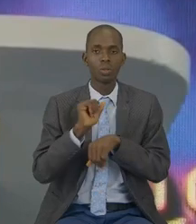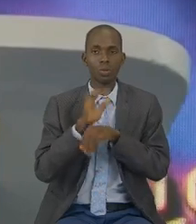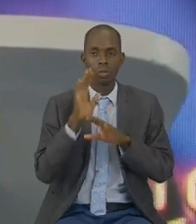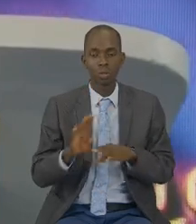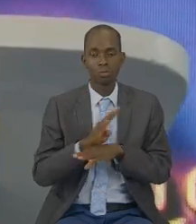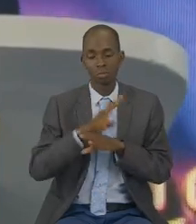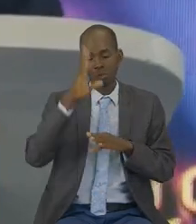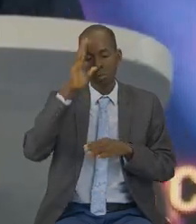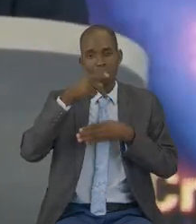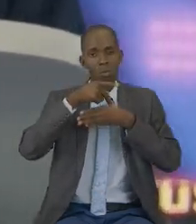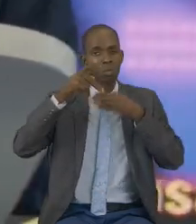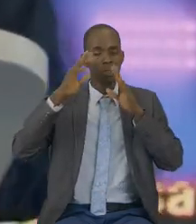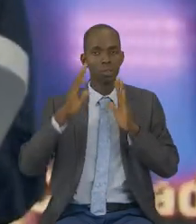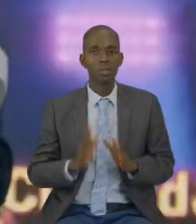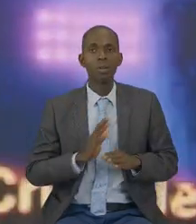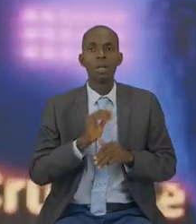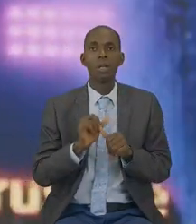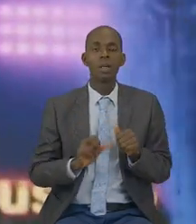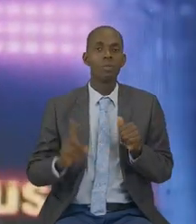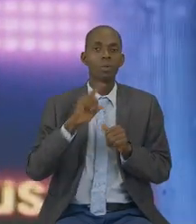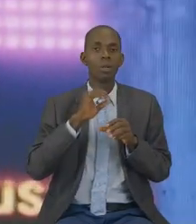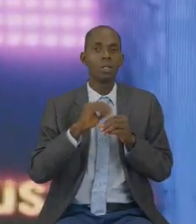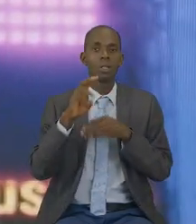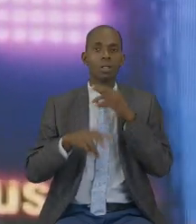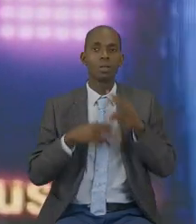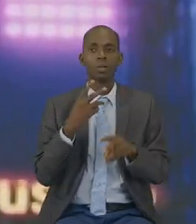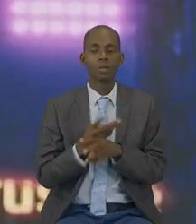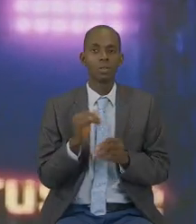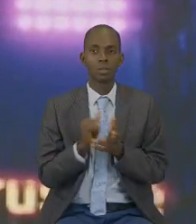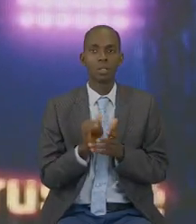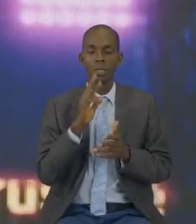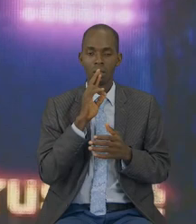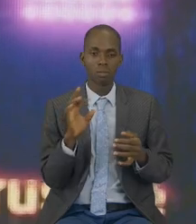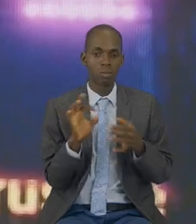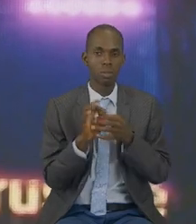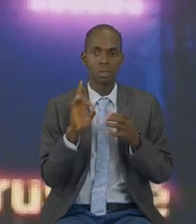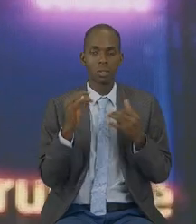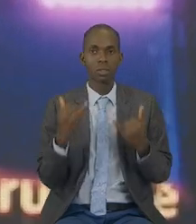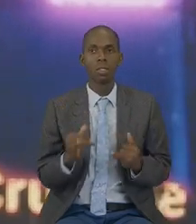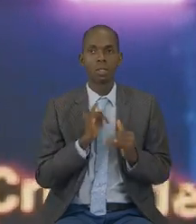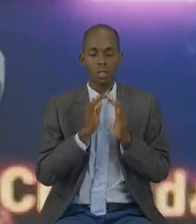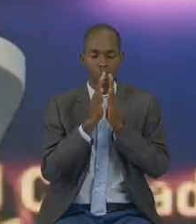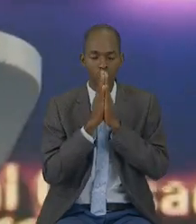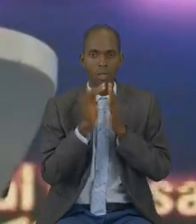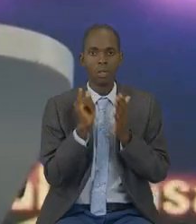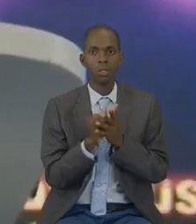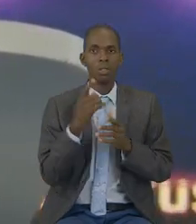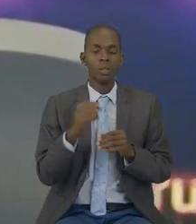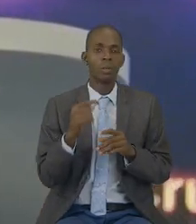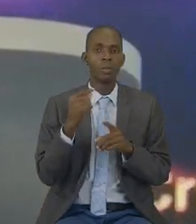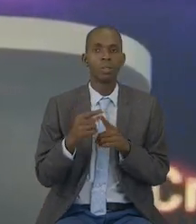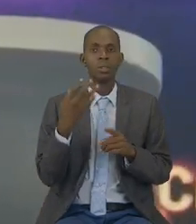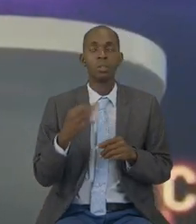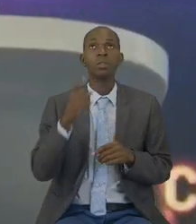businessmen, professionals, all over the world that we're connected now, I pray that the word of God